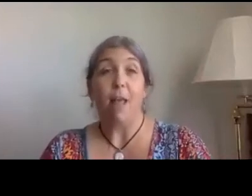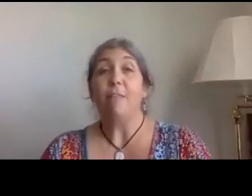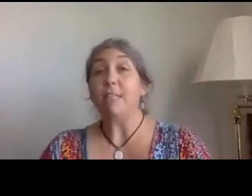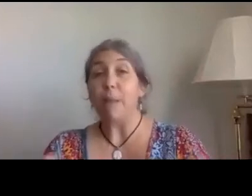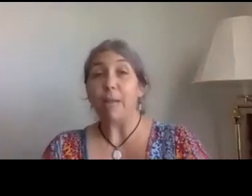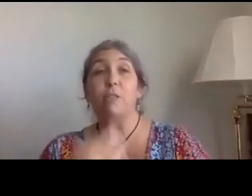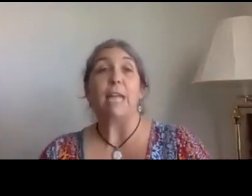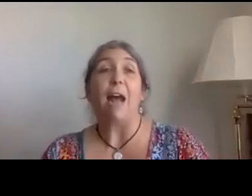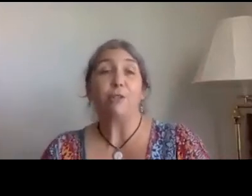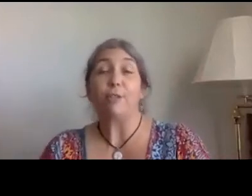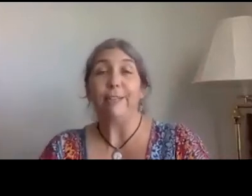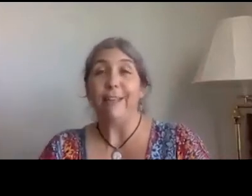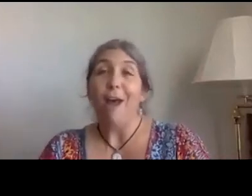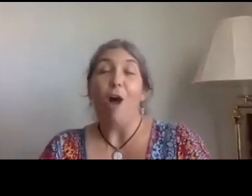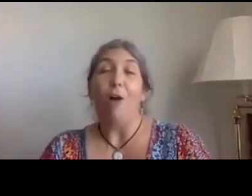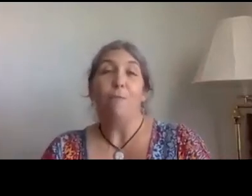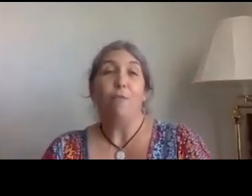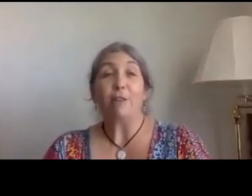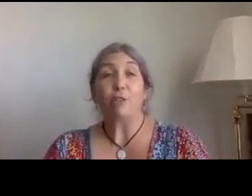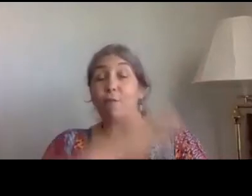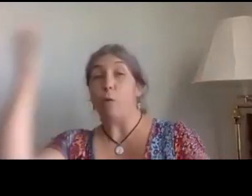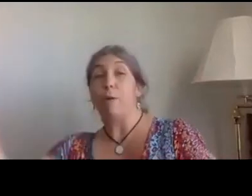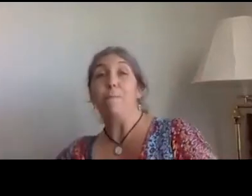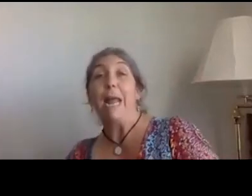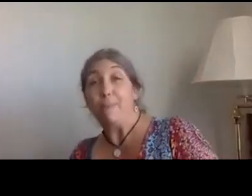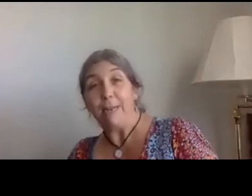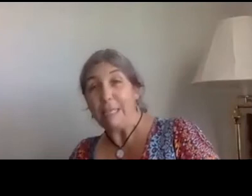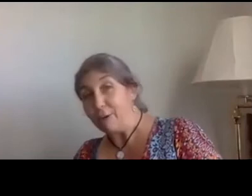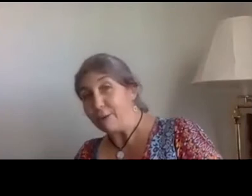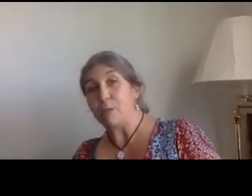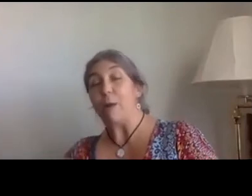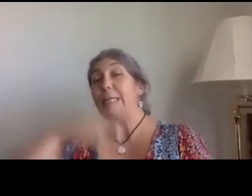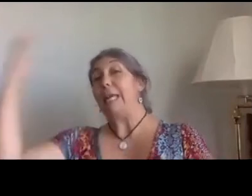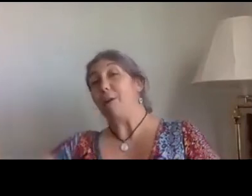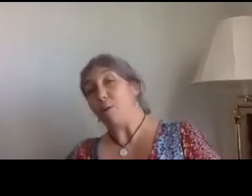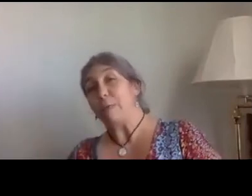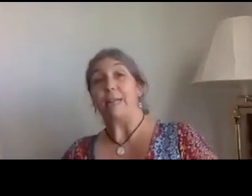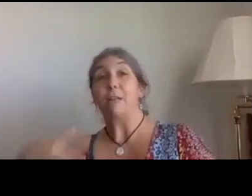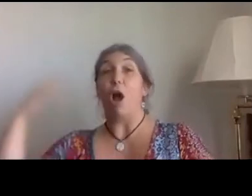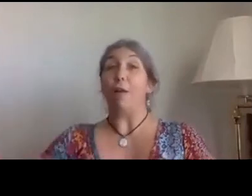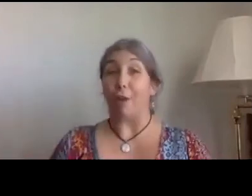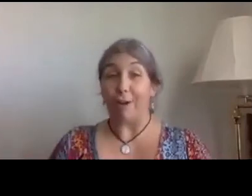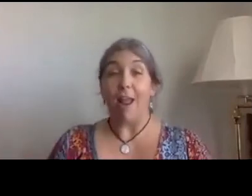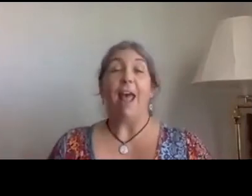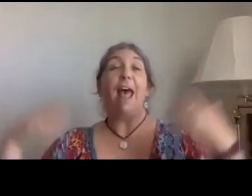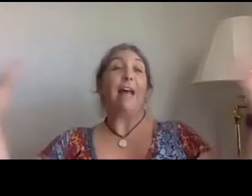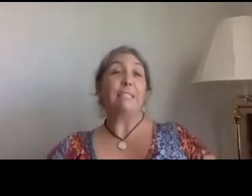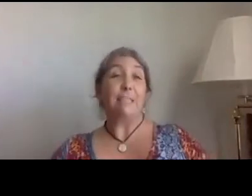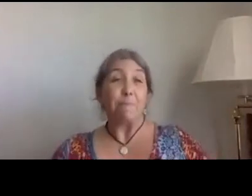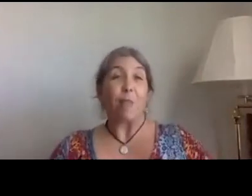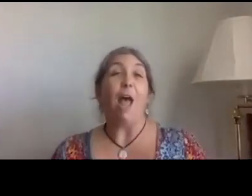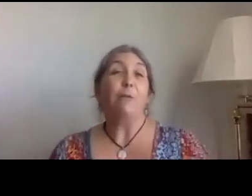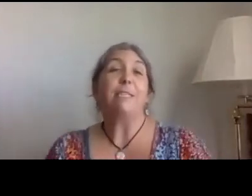baby. This picture is actually flashing forward many, many years to when Kieran was a toddler